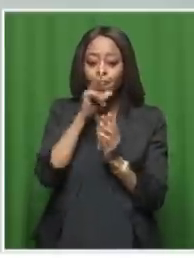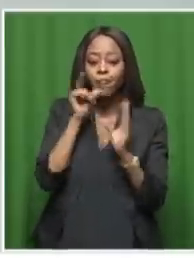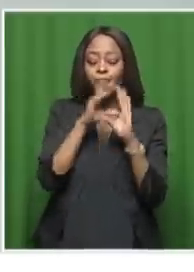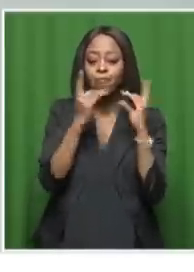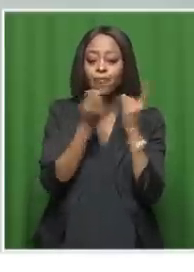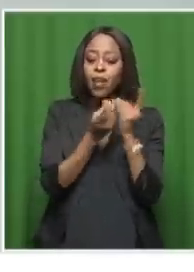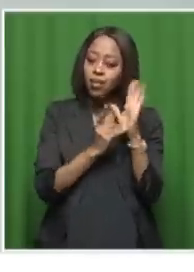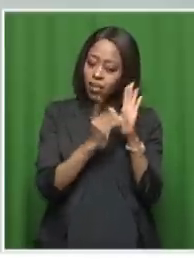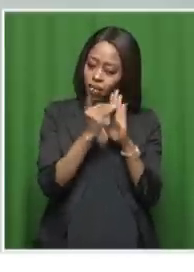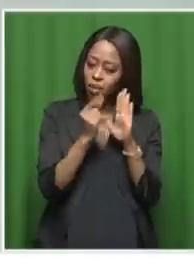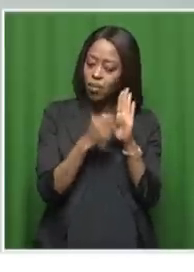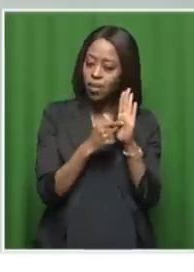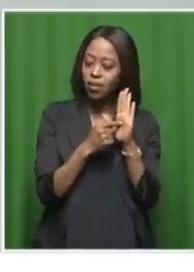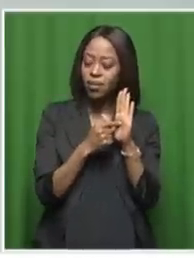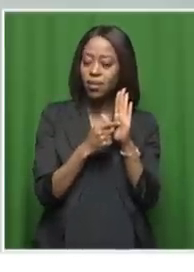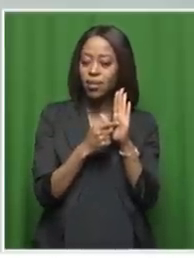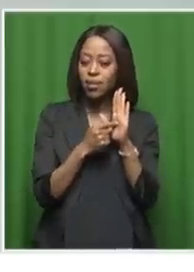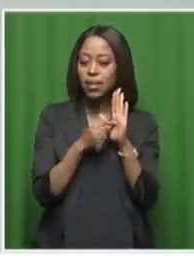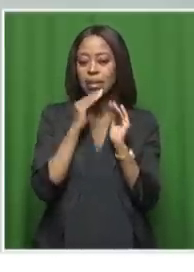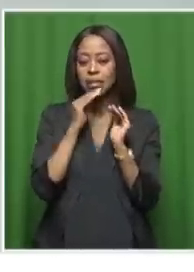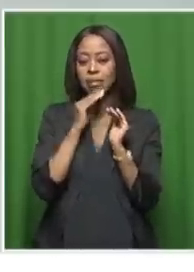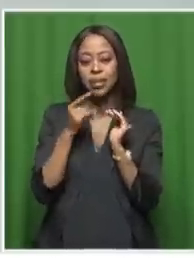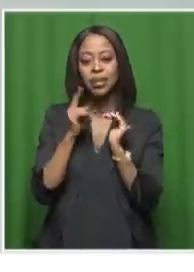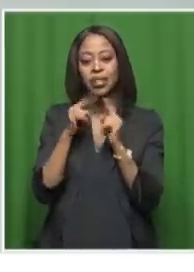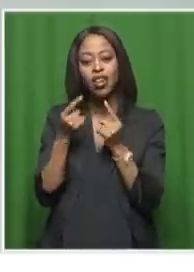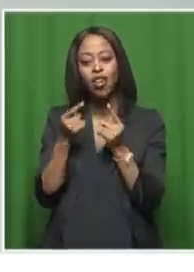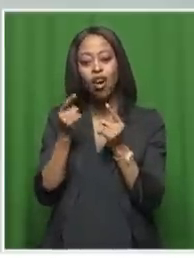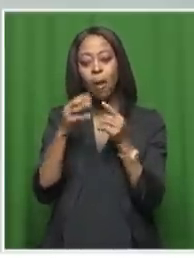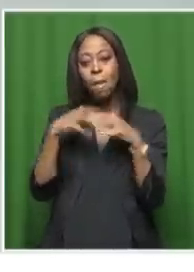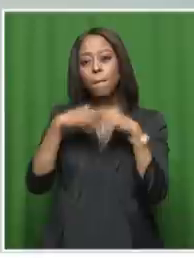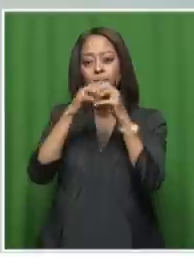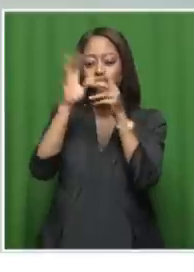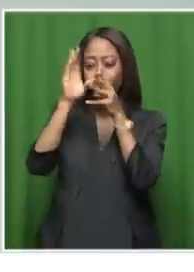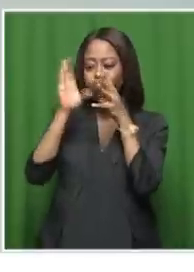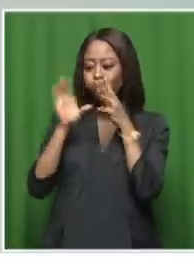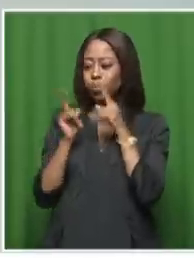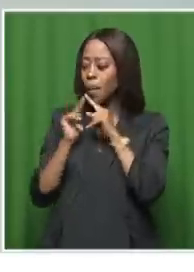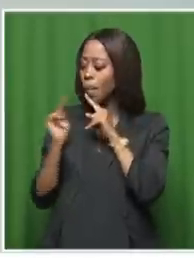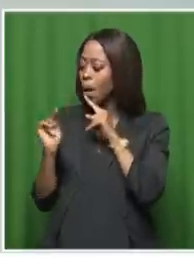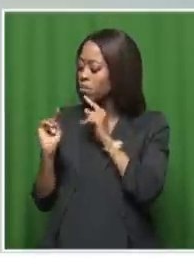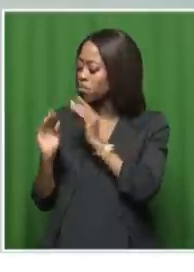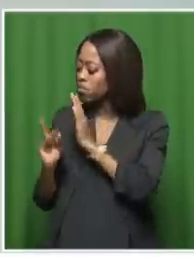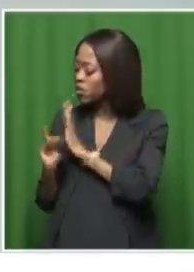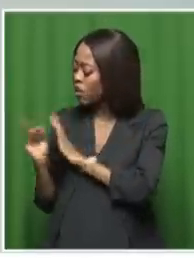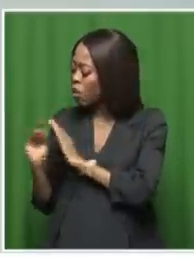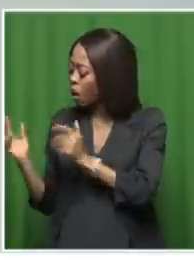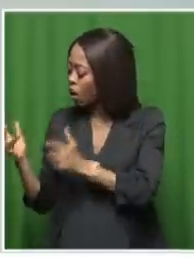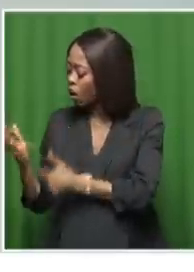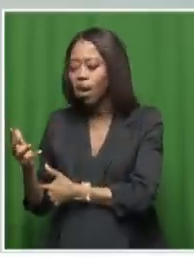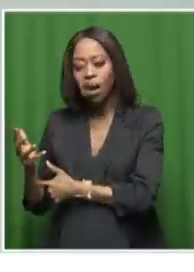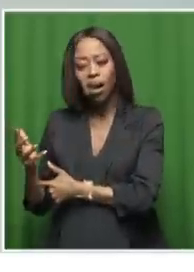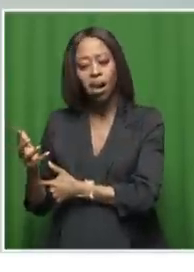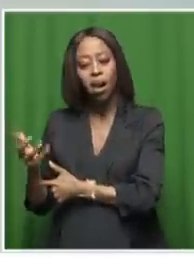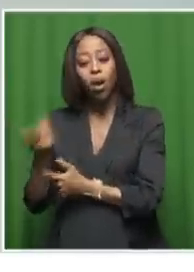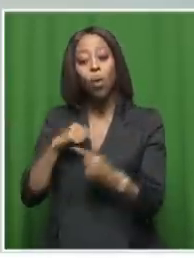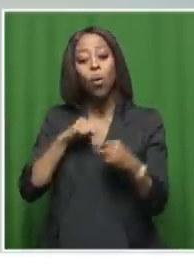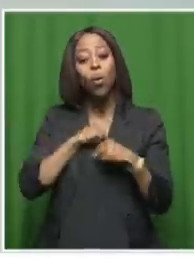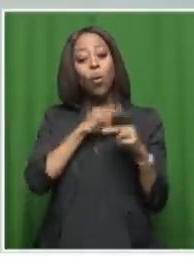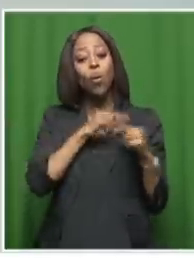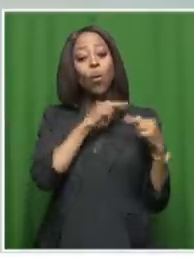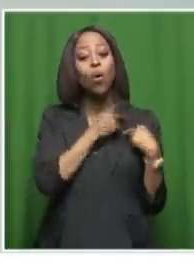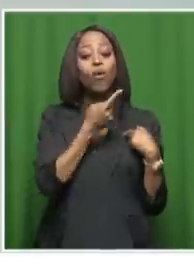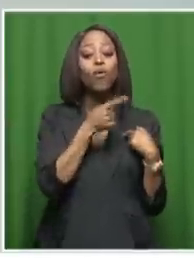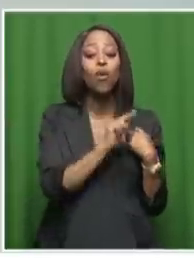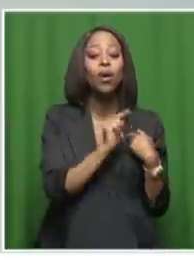department is development. Therefore, we shouldn't be coming up with criteria that does not meet what is on the ground. We have a responsibility to say,